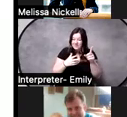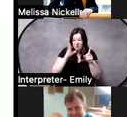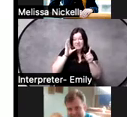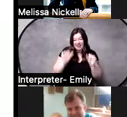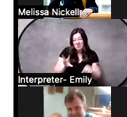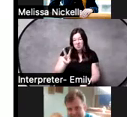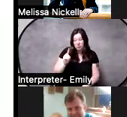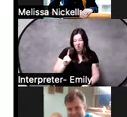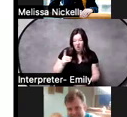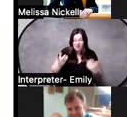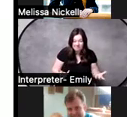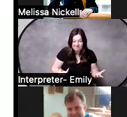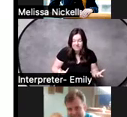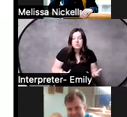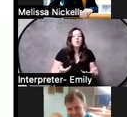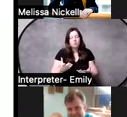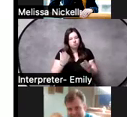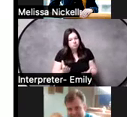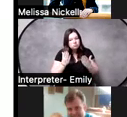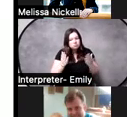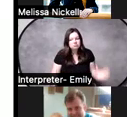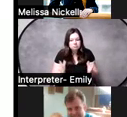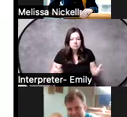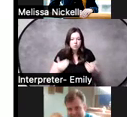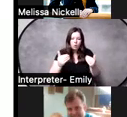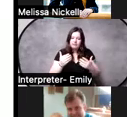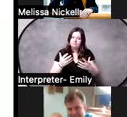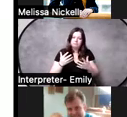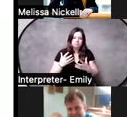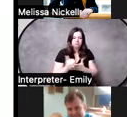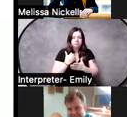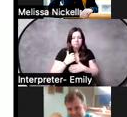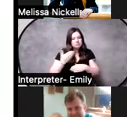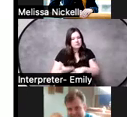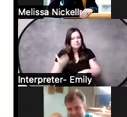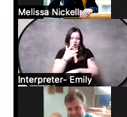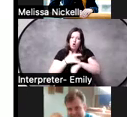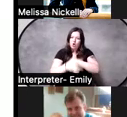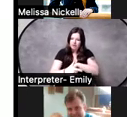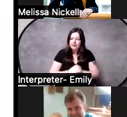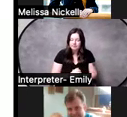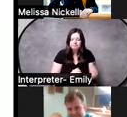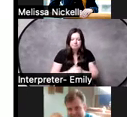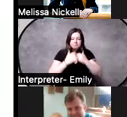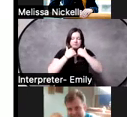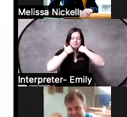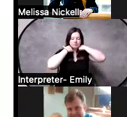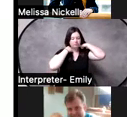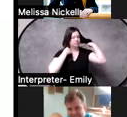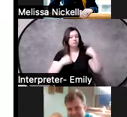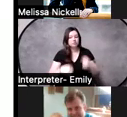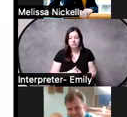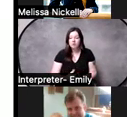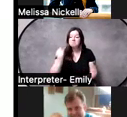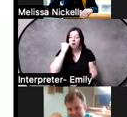So submit early whenever possible, but make sure that all the documentation is there. Now, assuming that everything is good